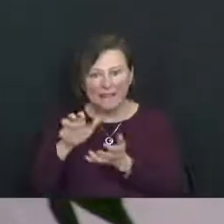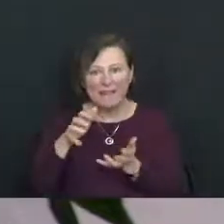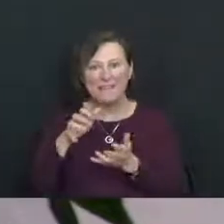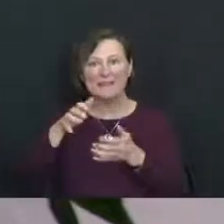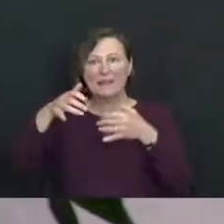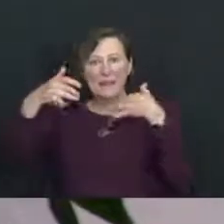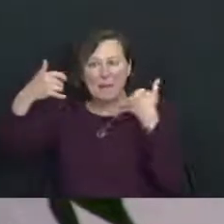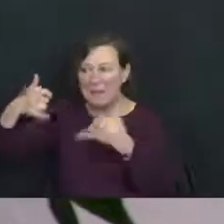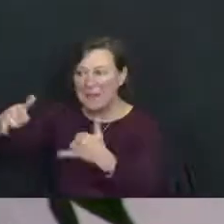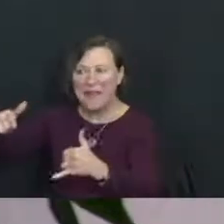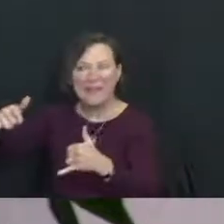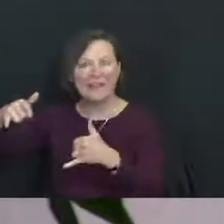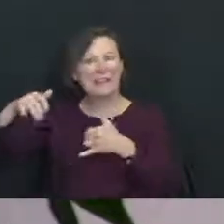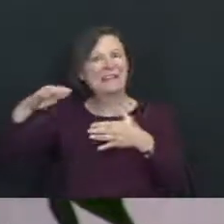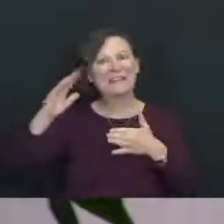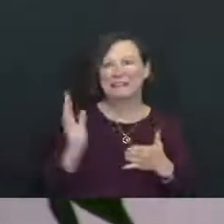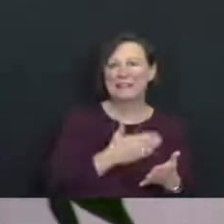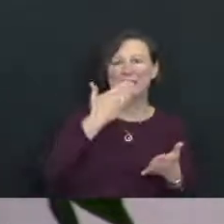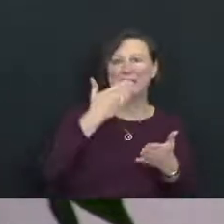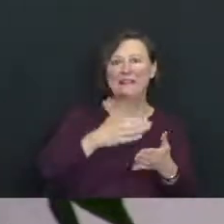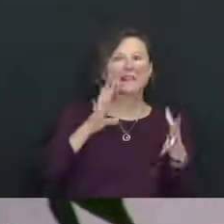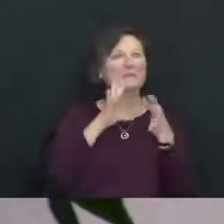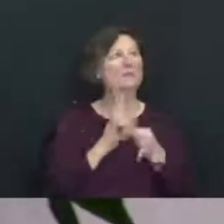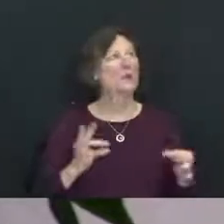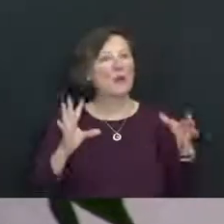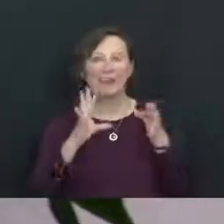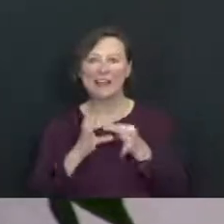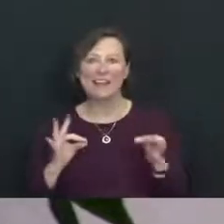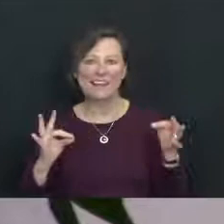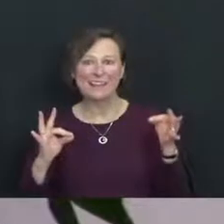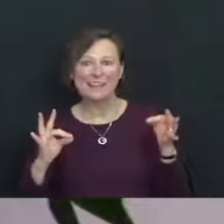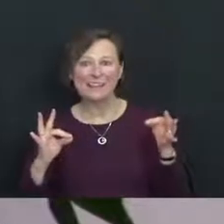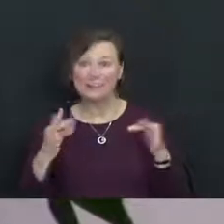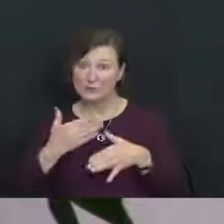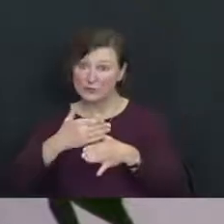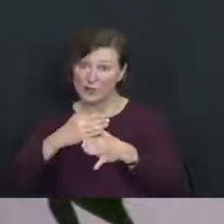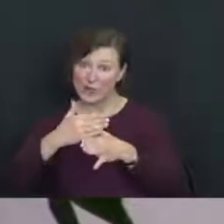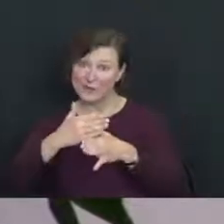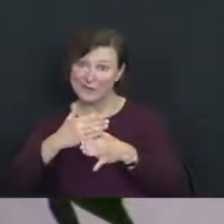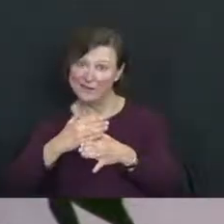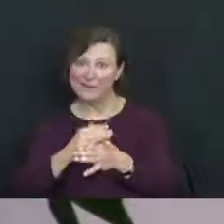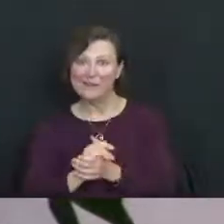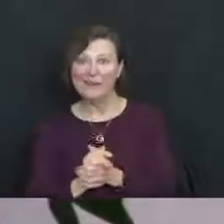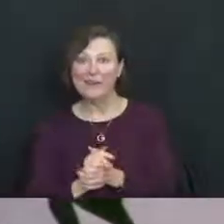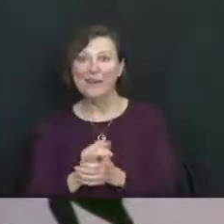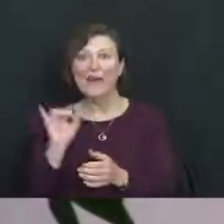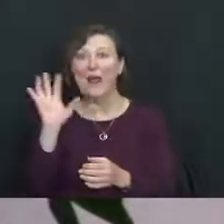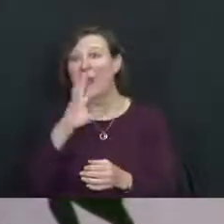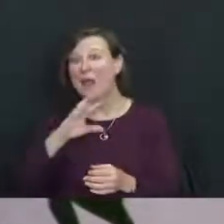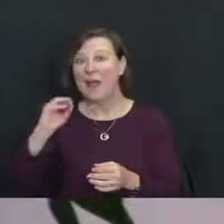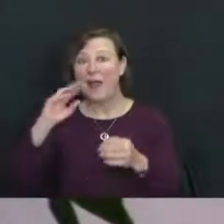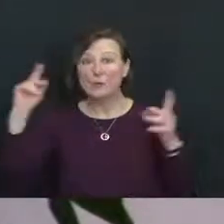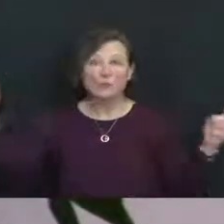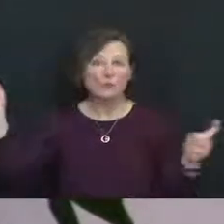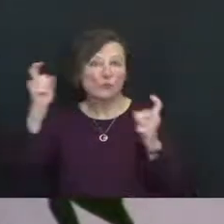playing, singing, storytelling, sharing, and